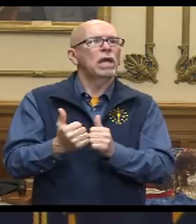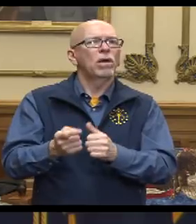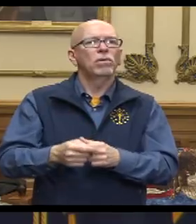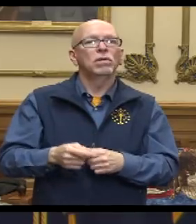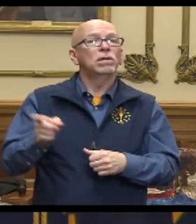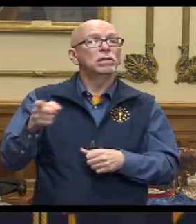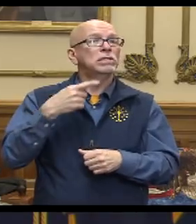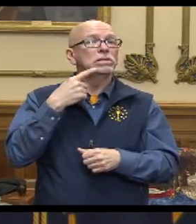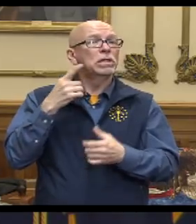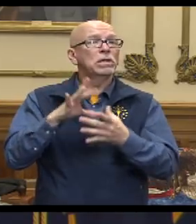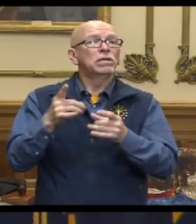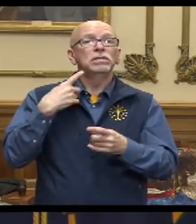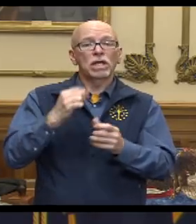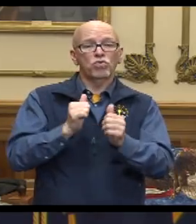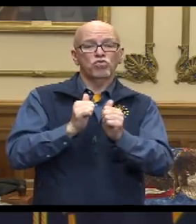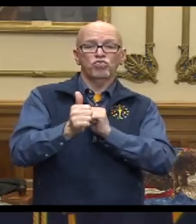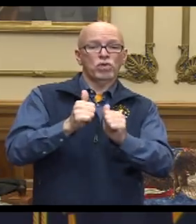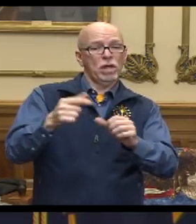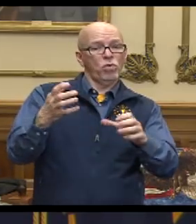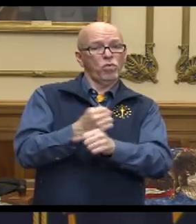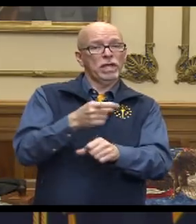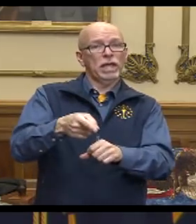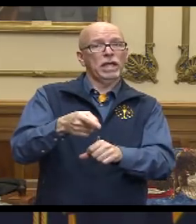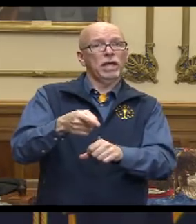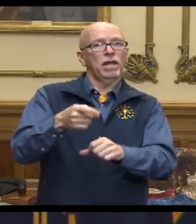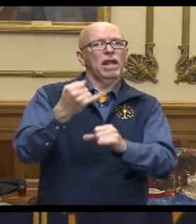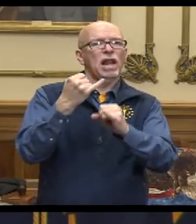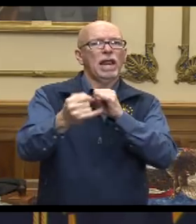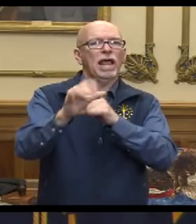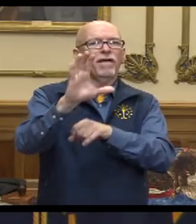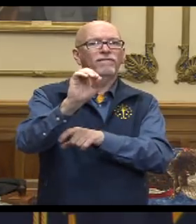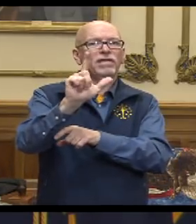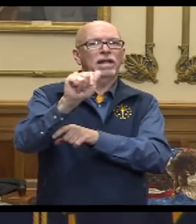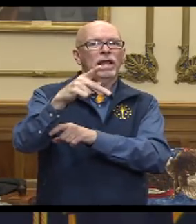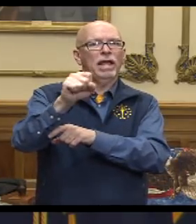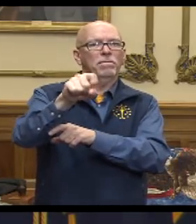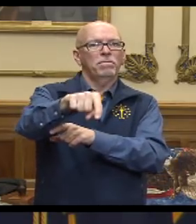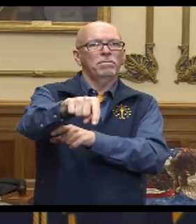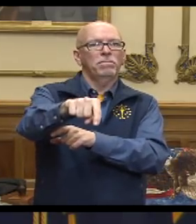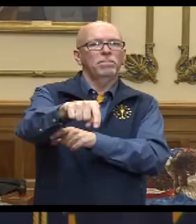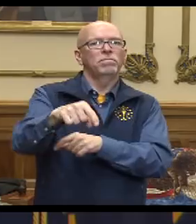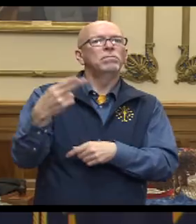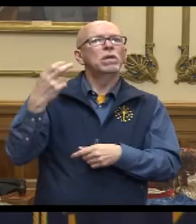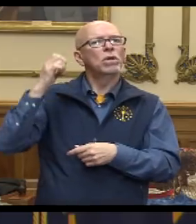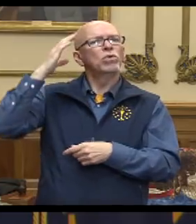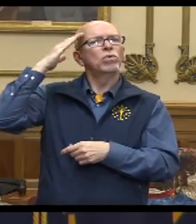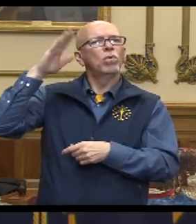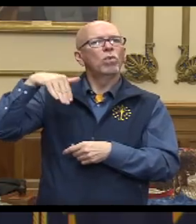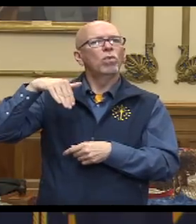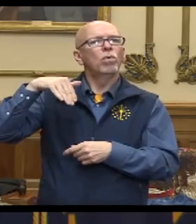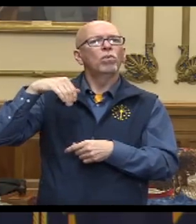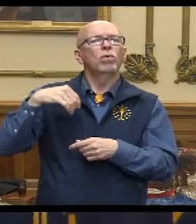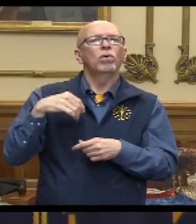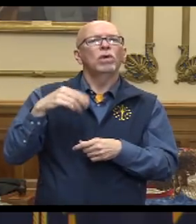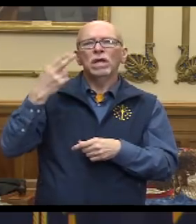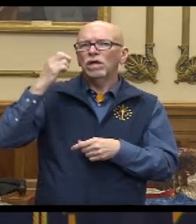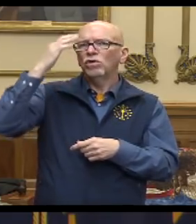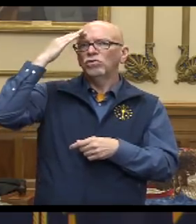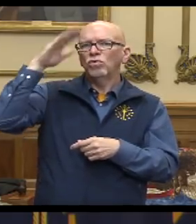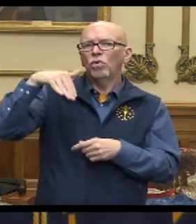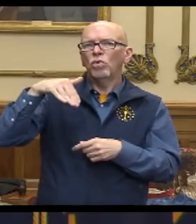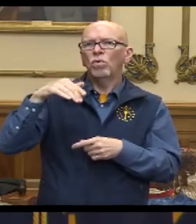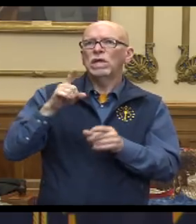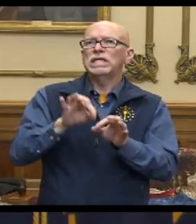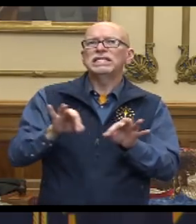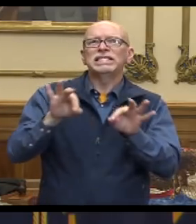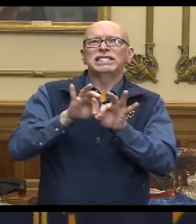He said, "The race is won in the last 50 laps." He knew that the